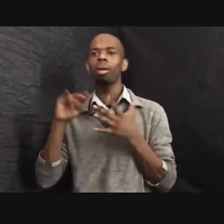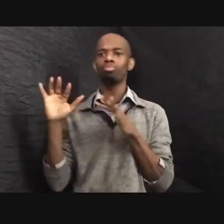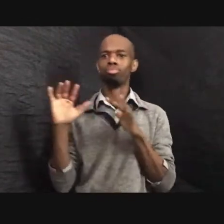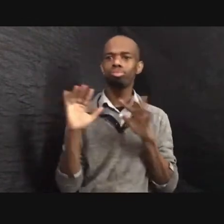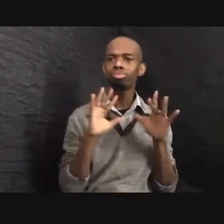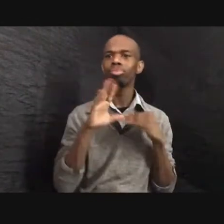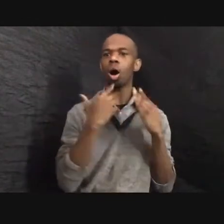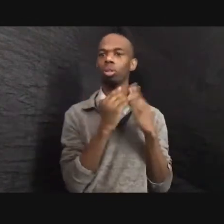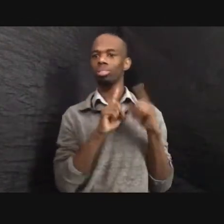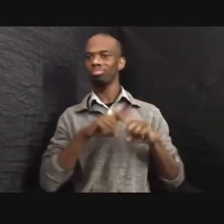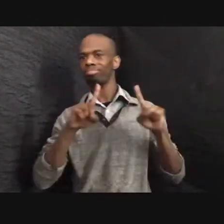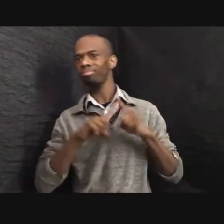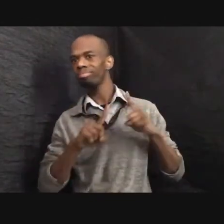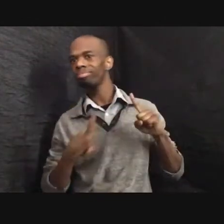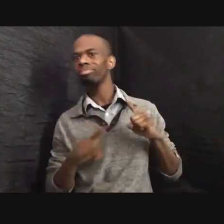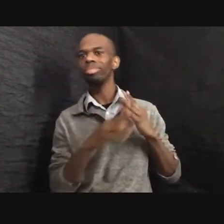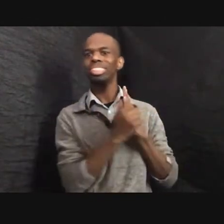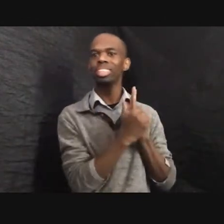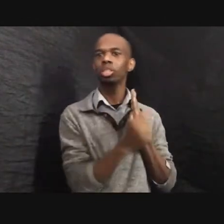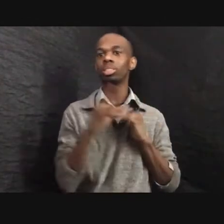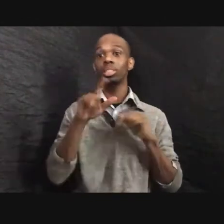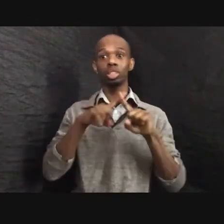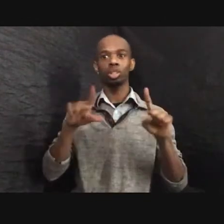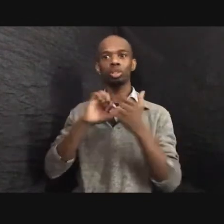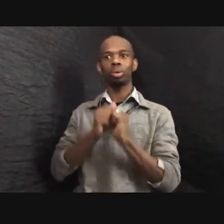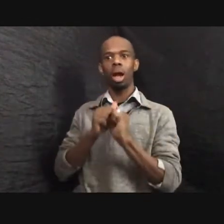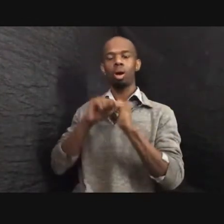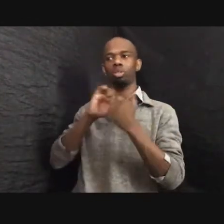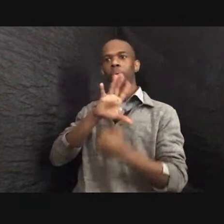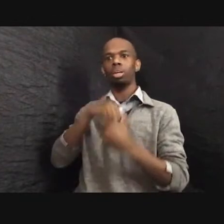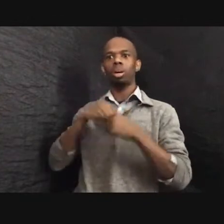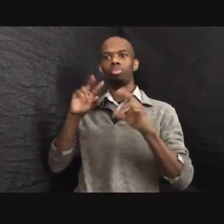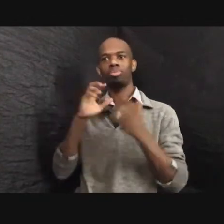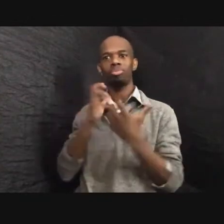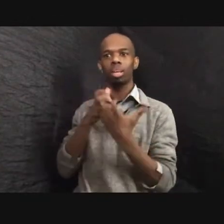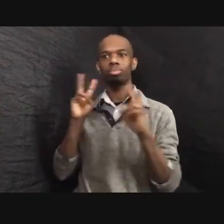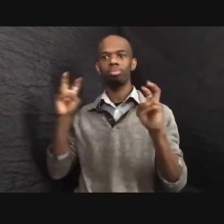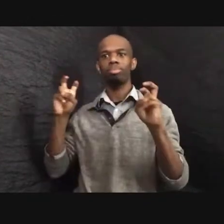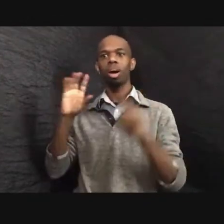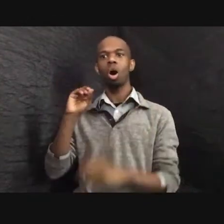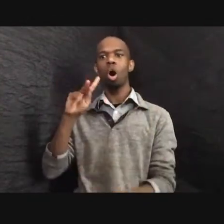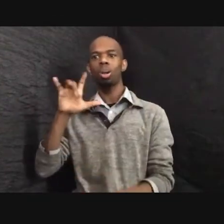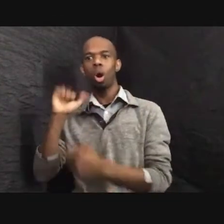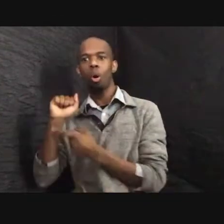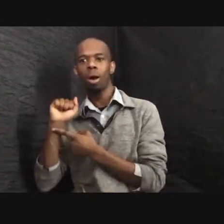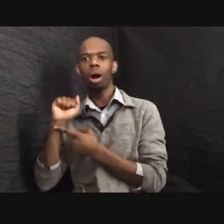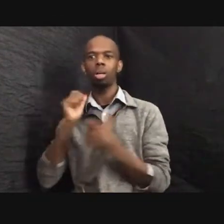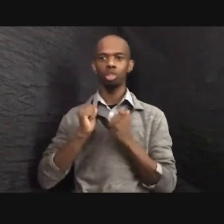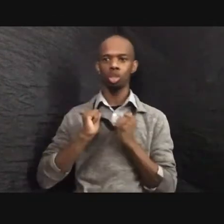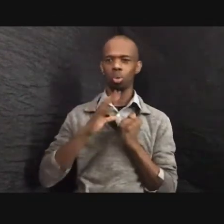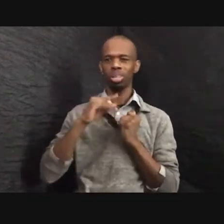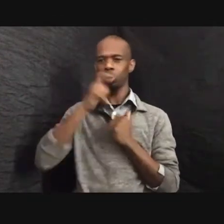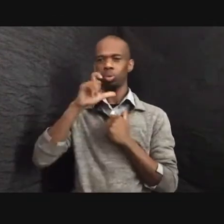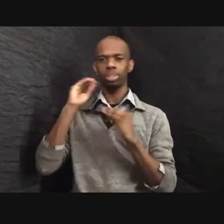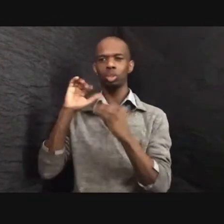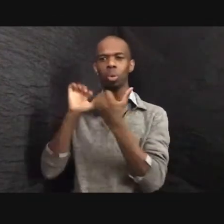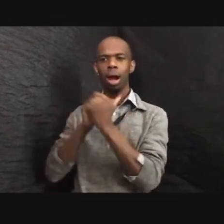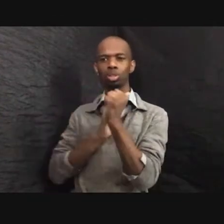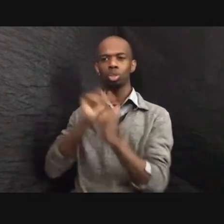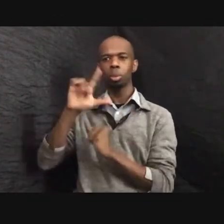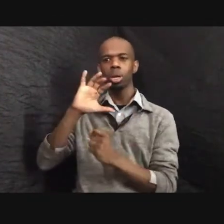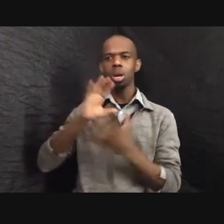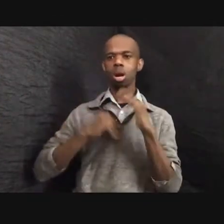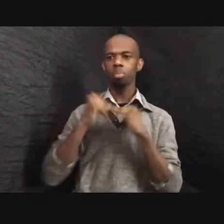you to be yourself, and just to teach you technique that allows you to thrive in your Black body and not assimilate to the white culture that Broadway